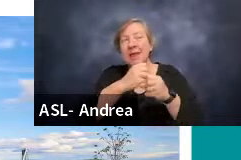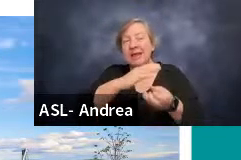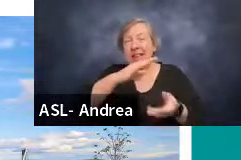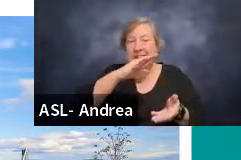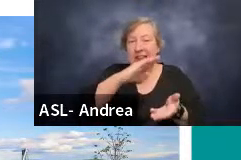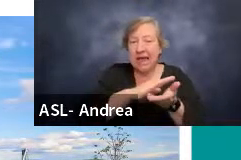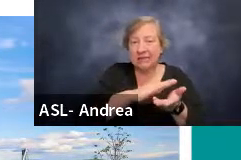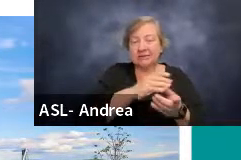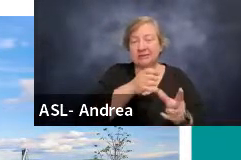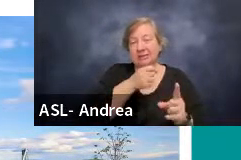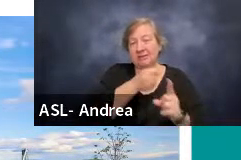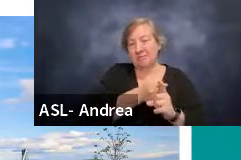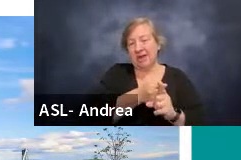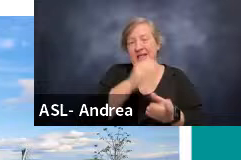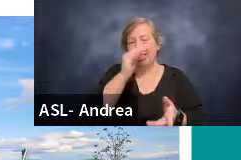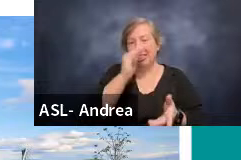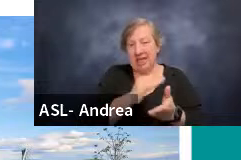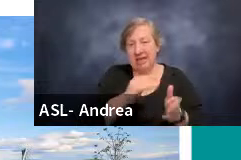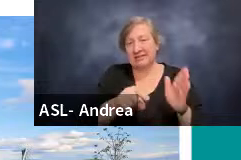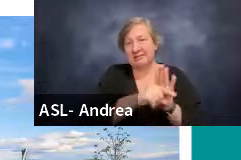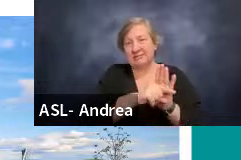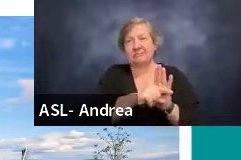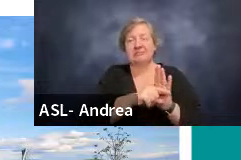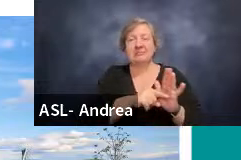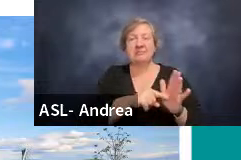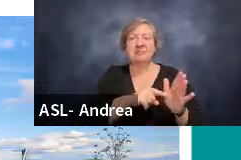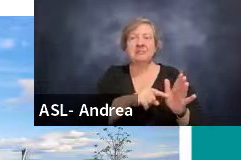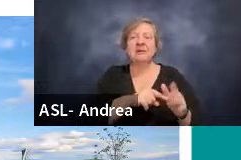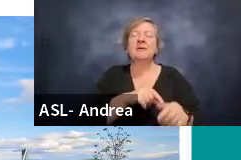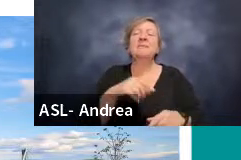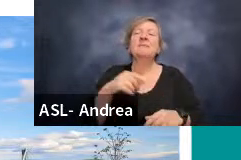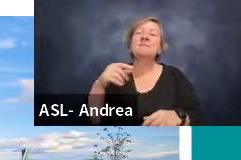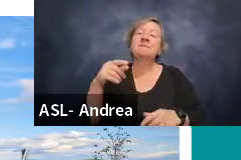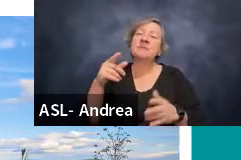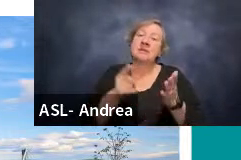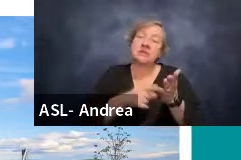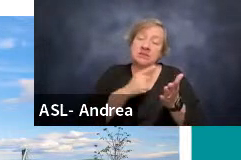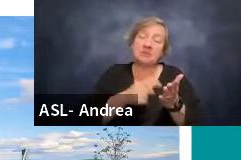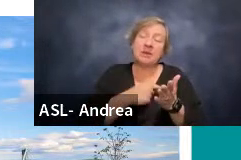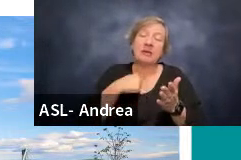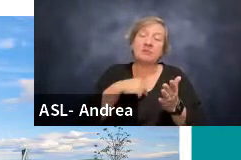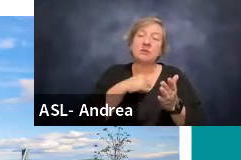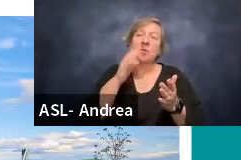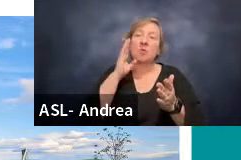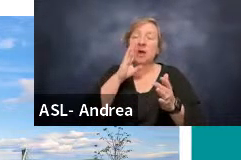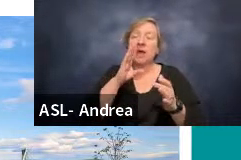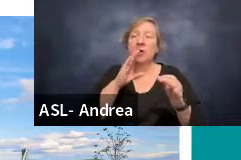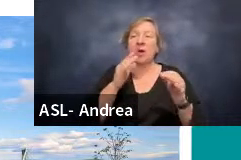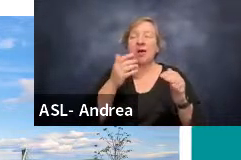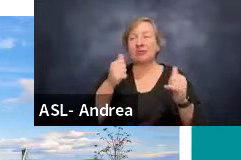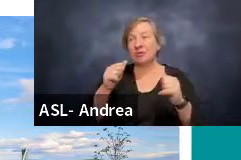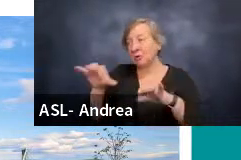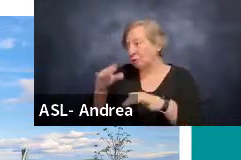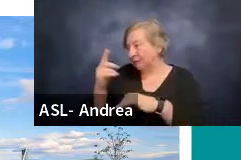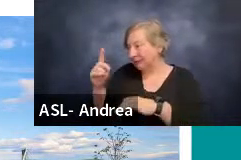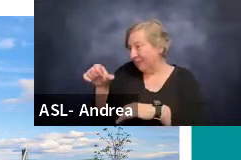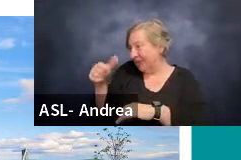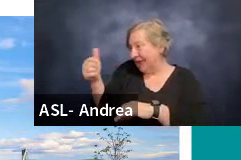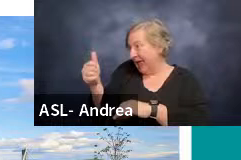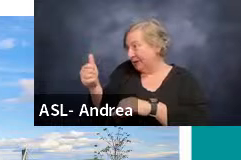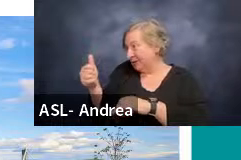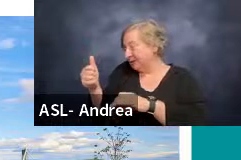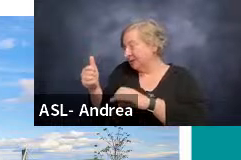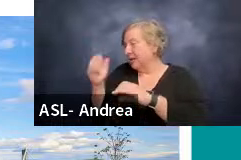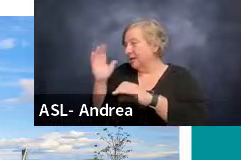impacts. And in some cases, we will be also mitigating for adverse